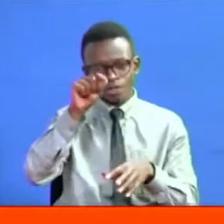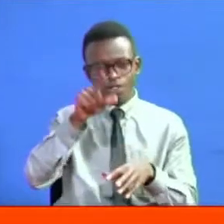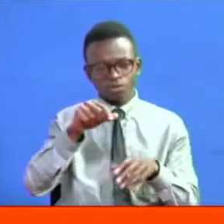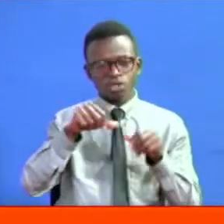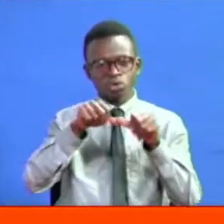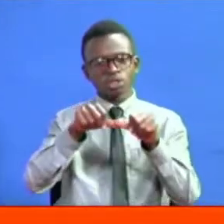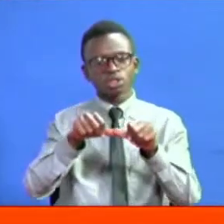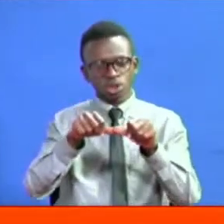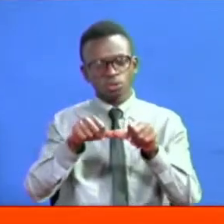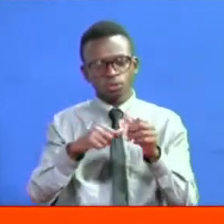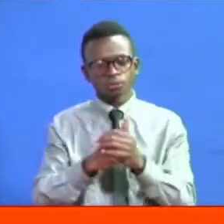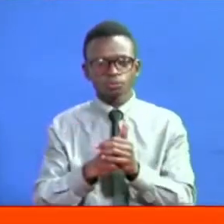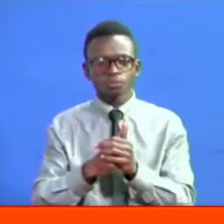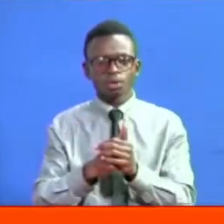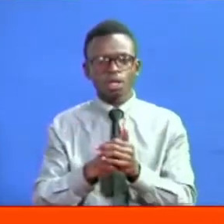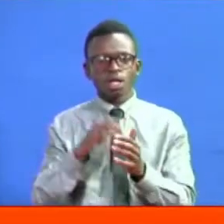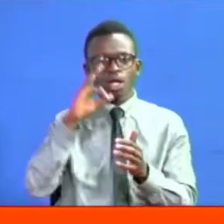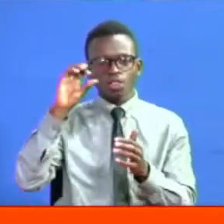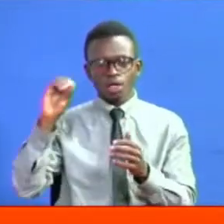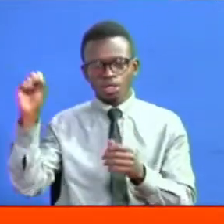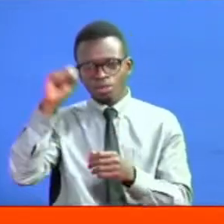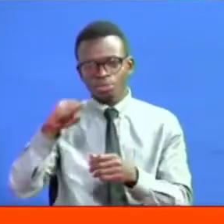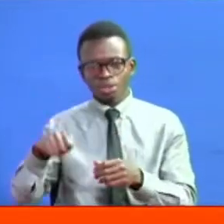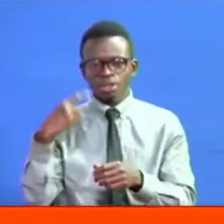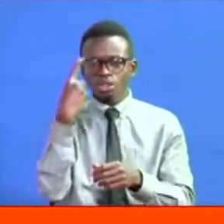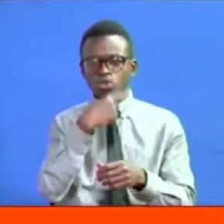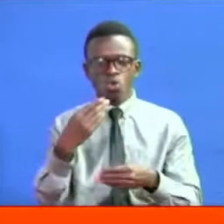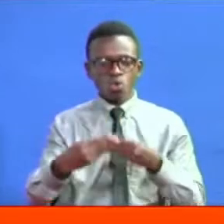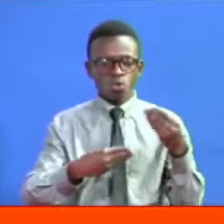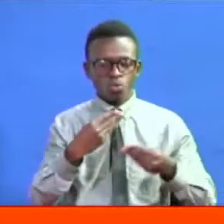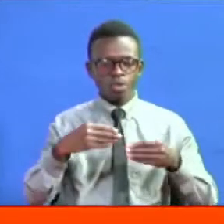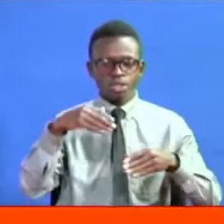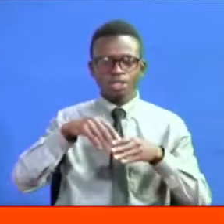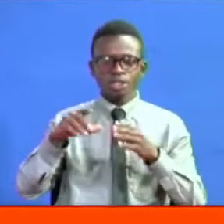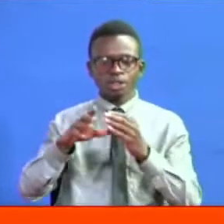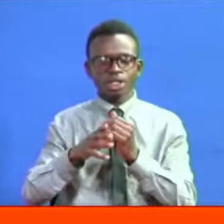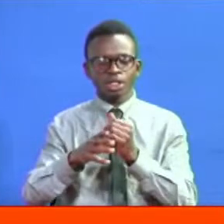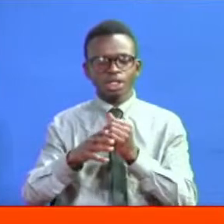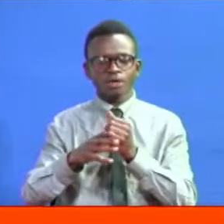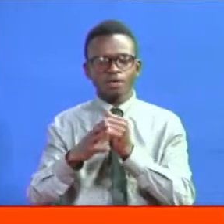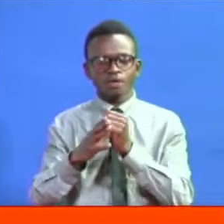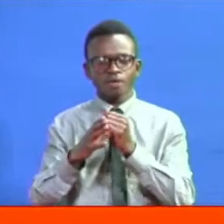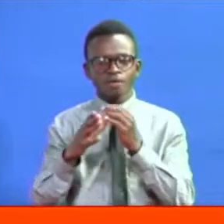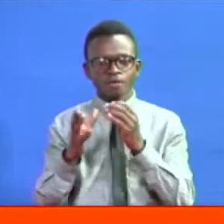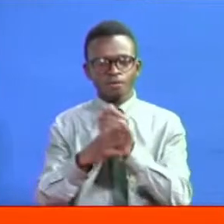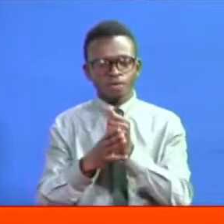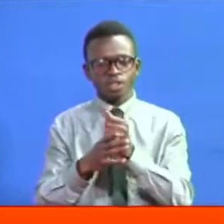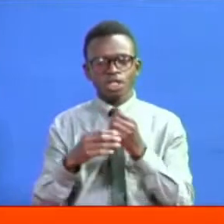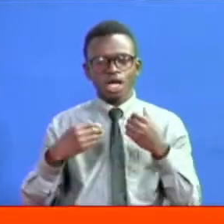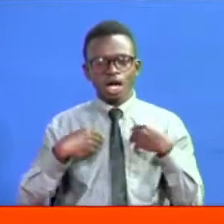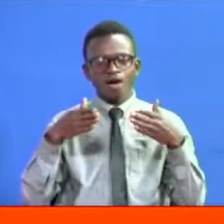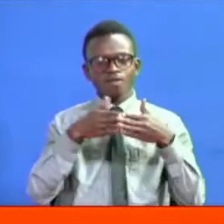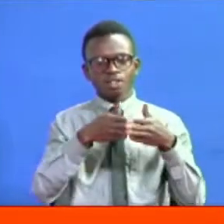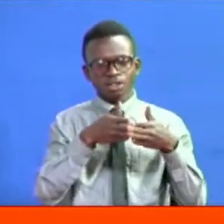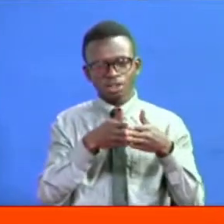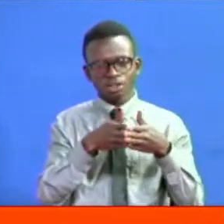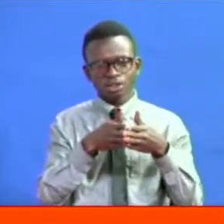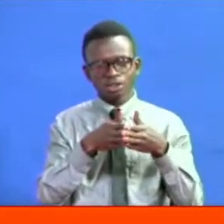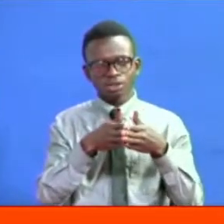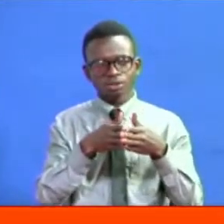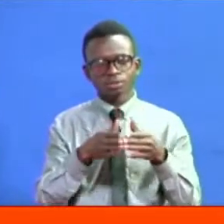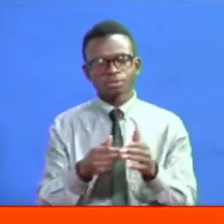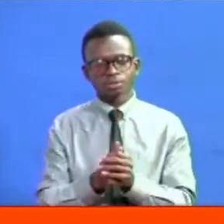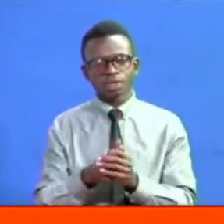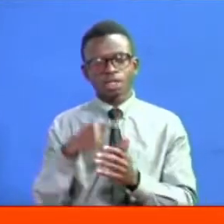Some 30% of the women fish traders are involved in jaboya, say officials with the Kenya Marine and